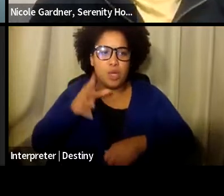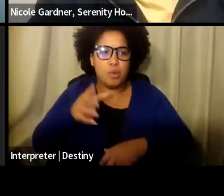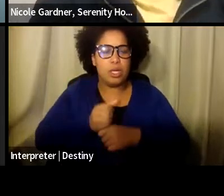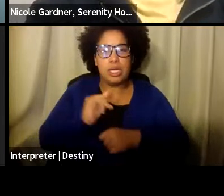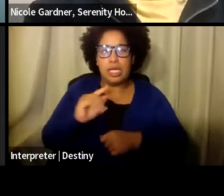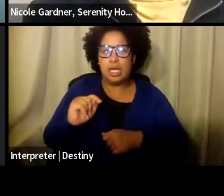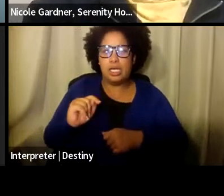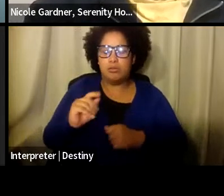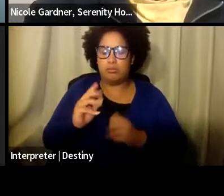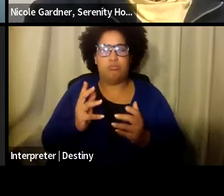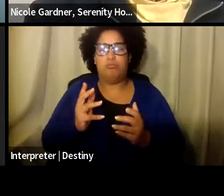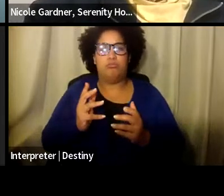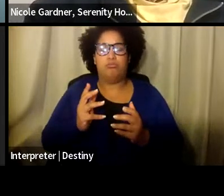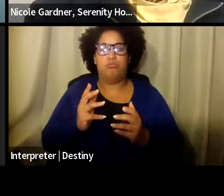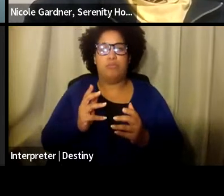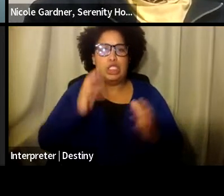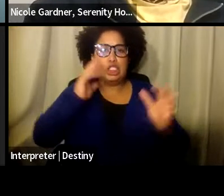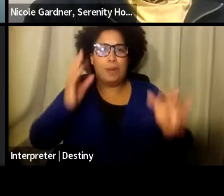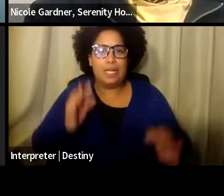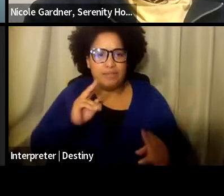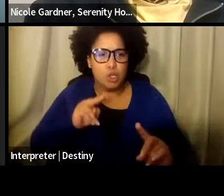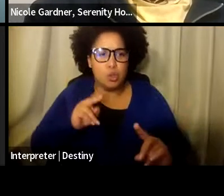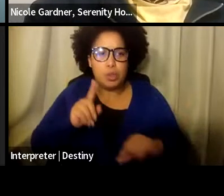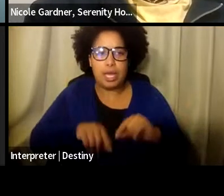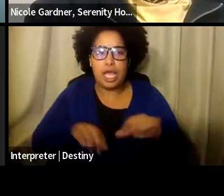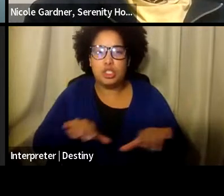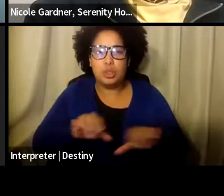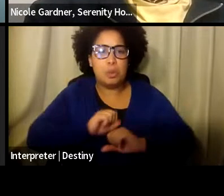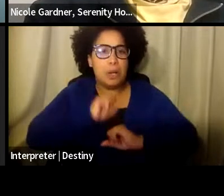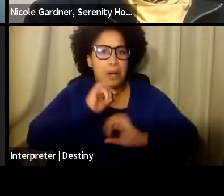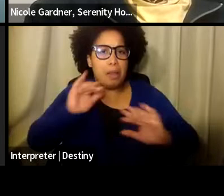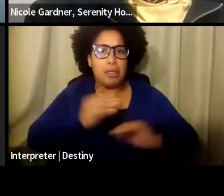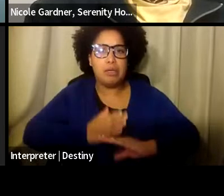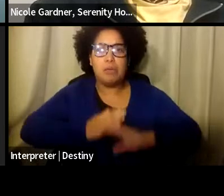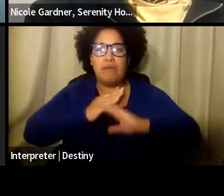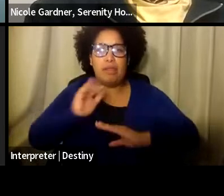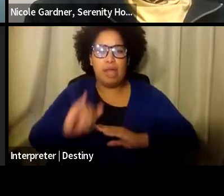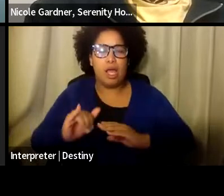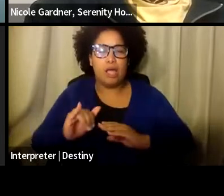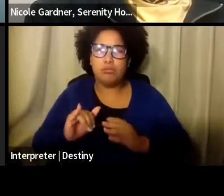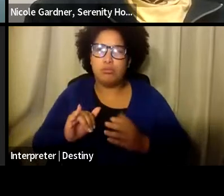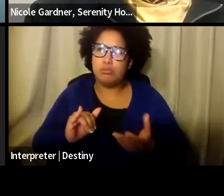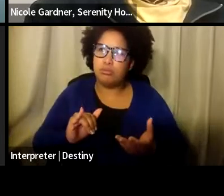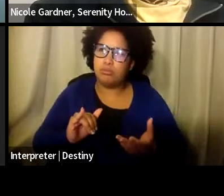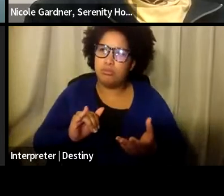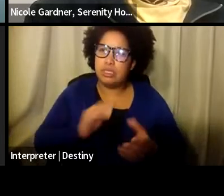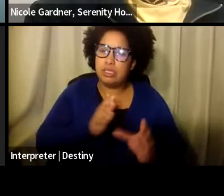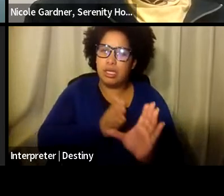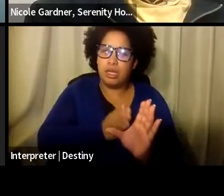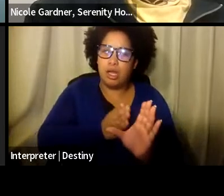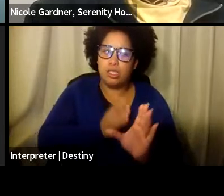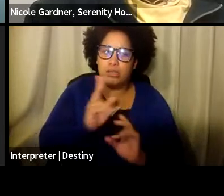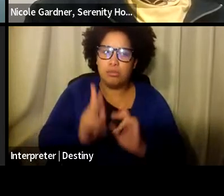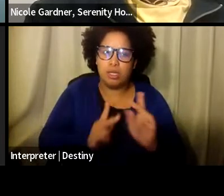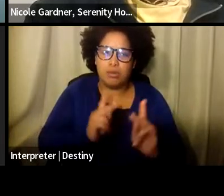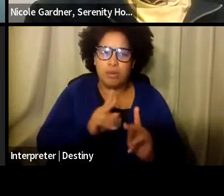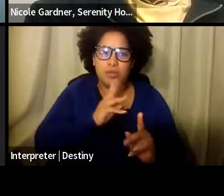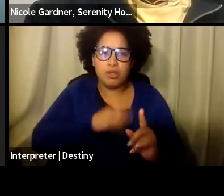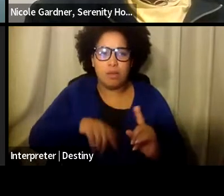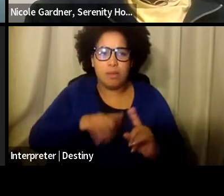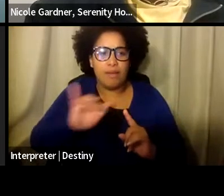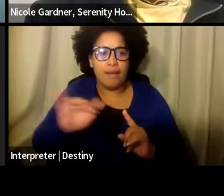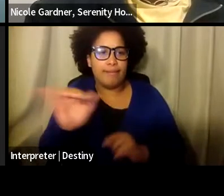it. You can't do nothing to prevent it. I mean, psychologically, I think people would talk about this